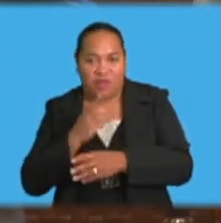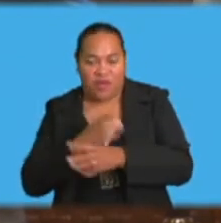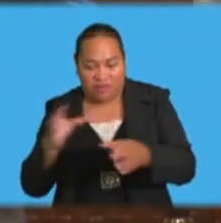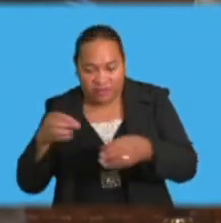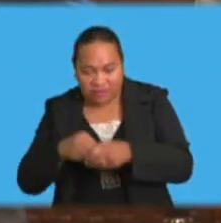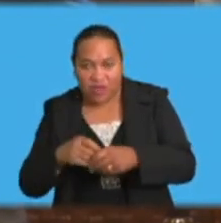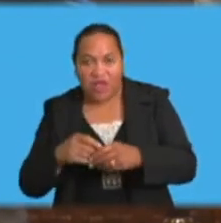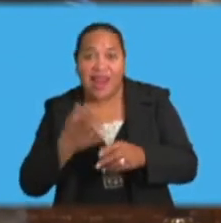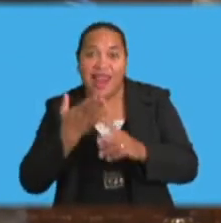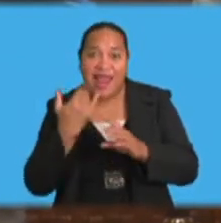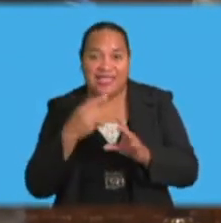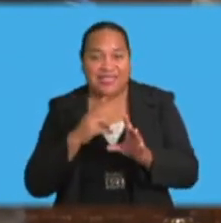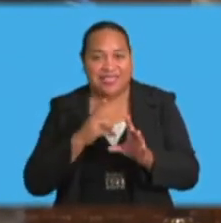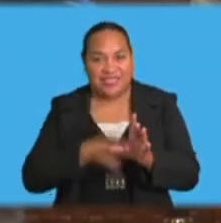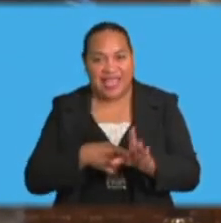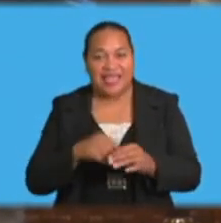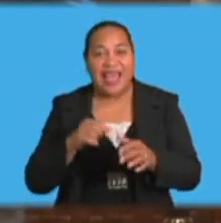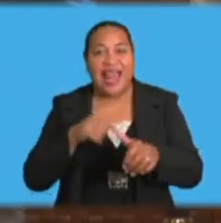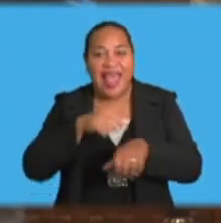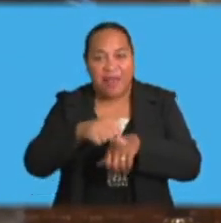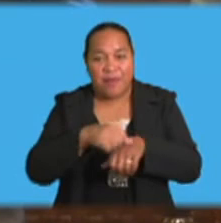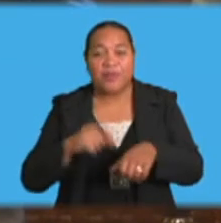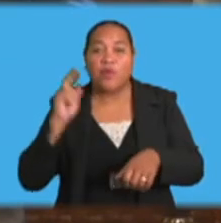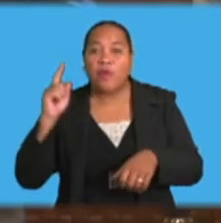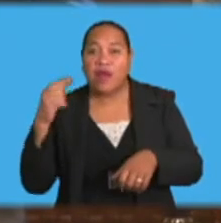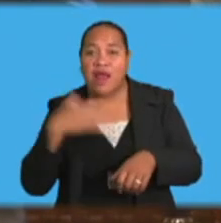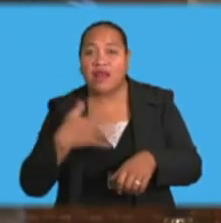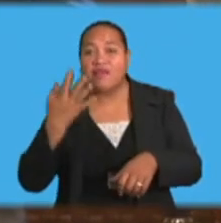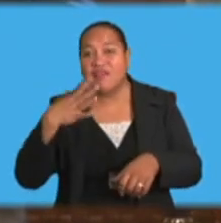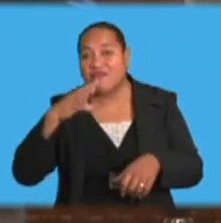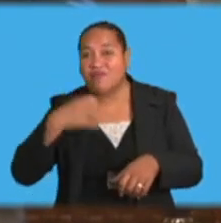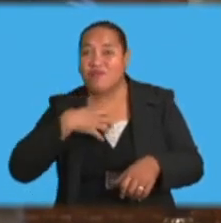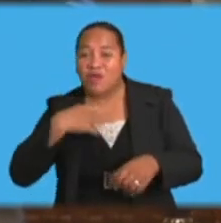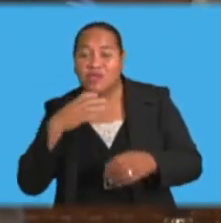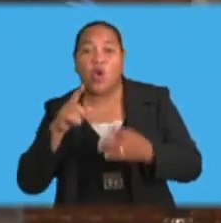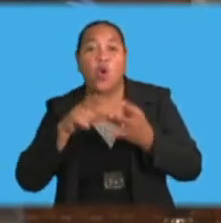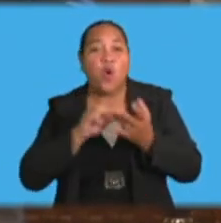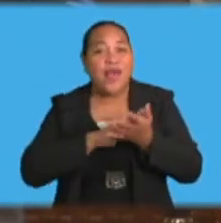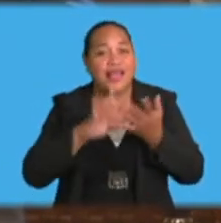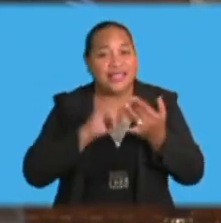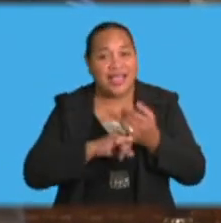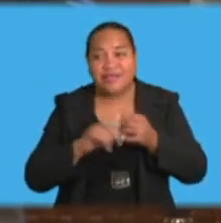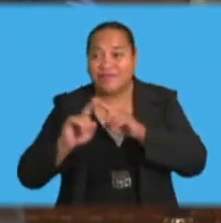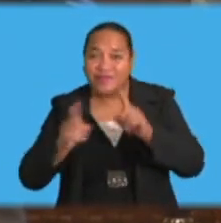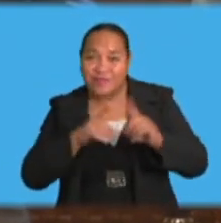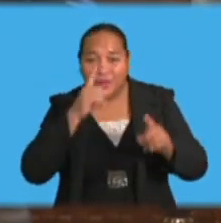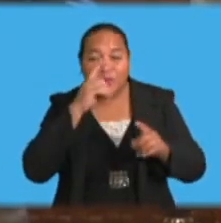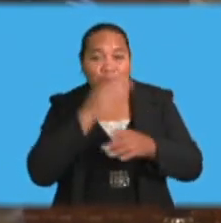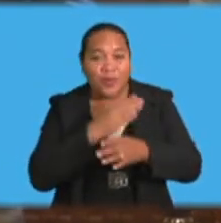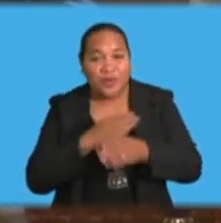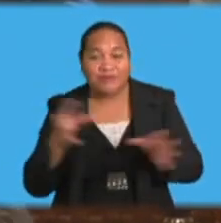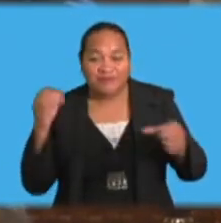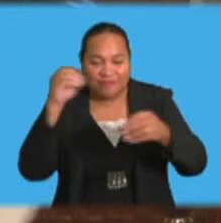April last year. It was attended by more than 150 OHS practitioners in Fiji. And I believe this is